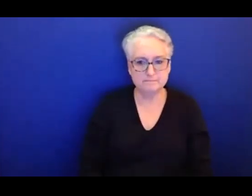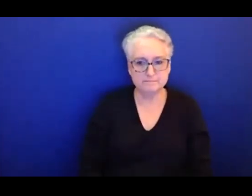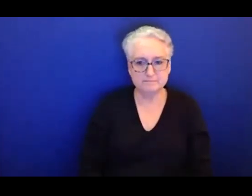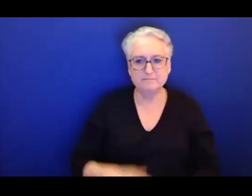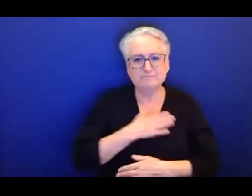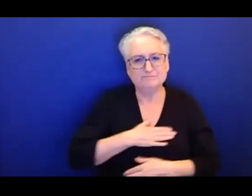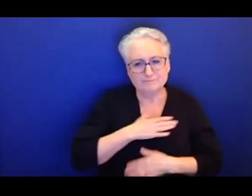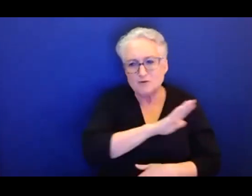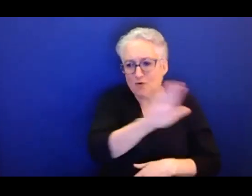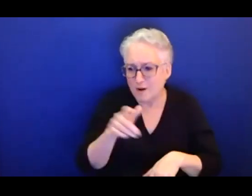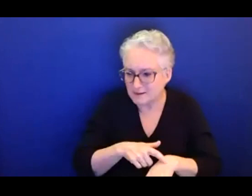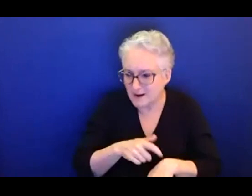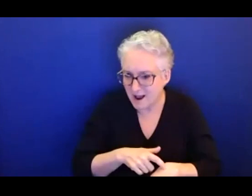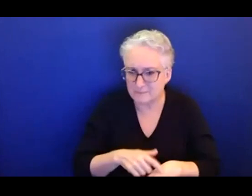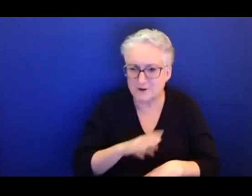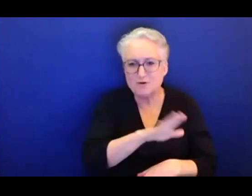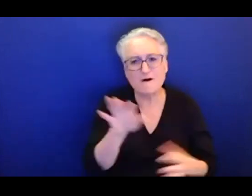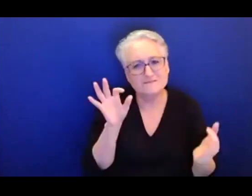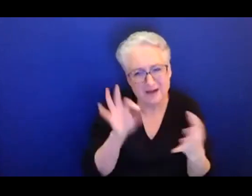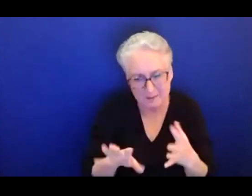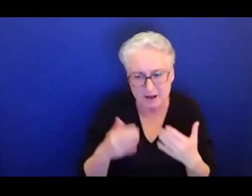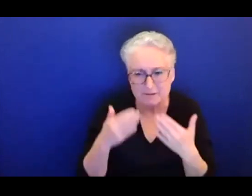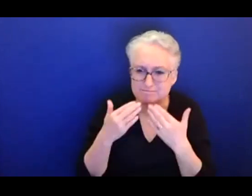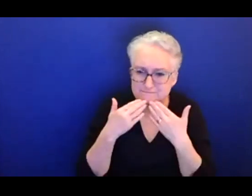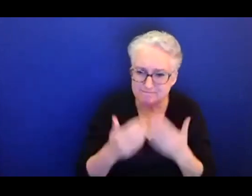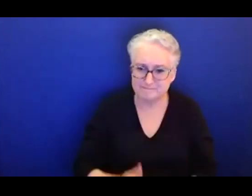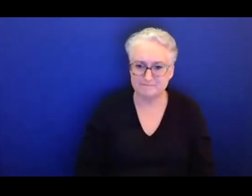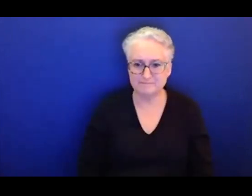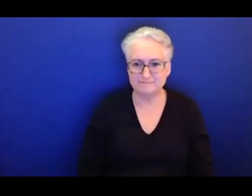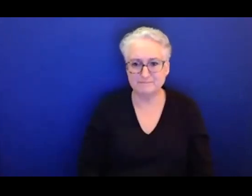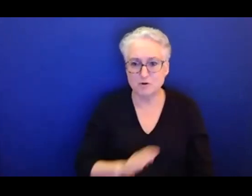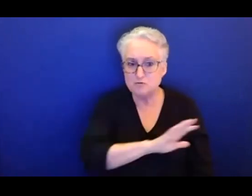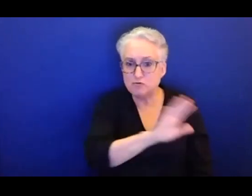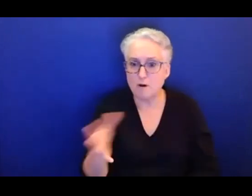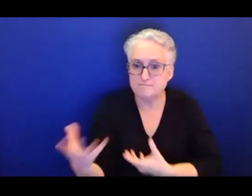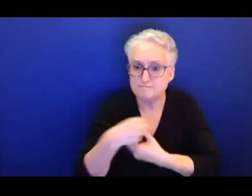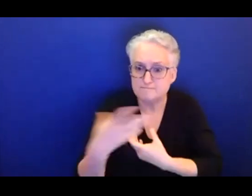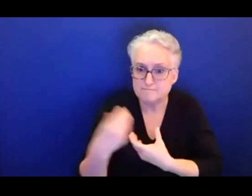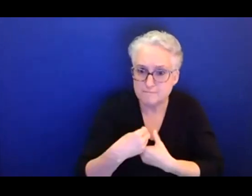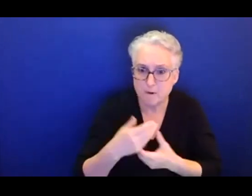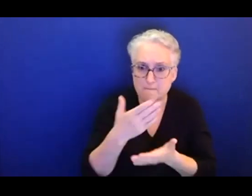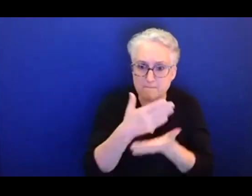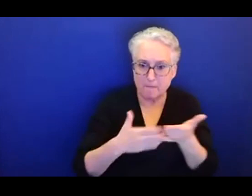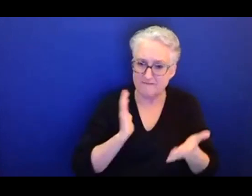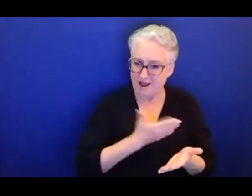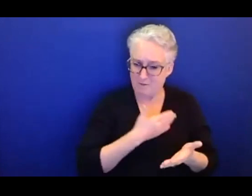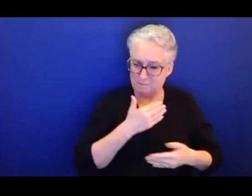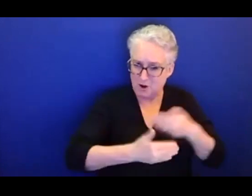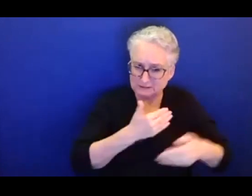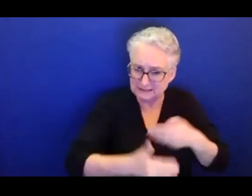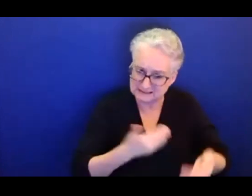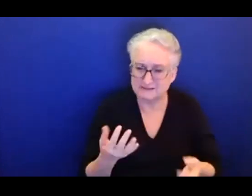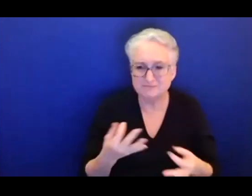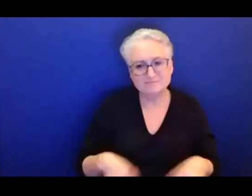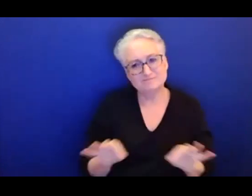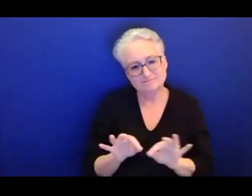essential part of the annual action plan process. I want to thank our great team members here at the city for the continued commitment to